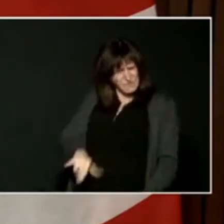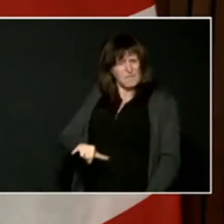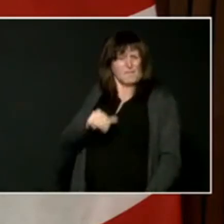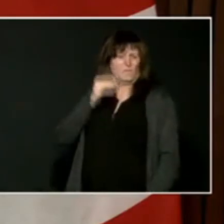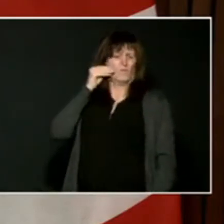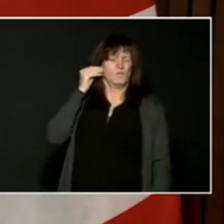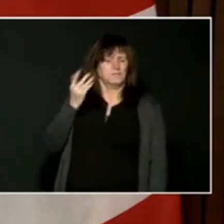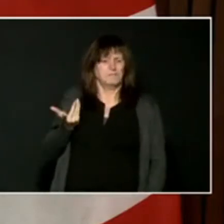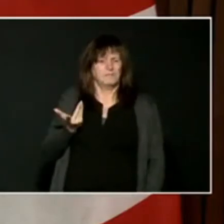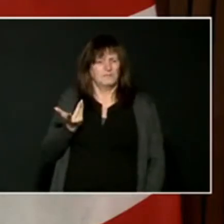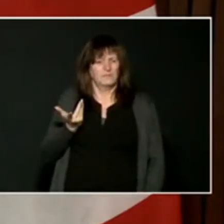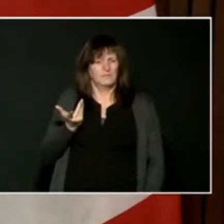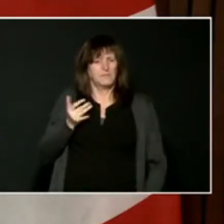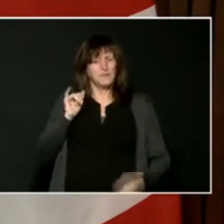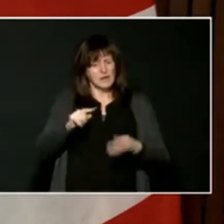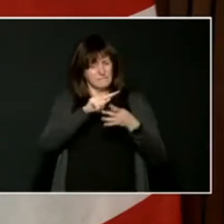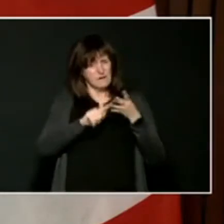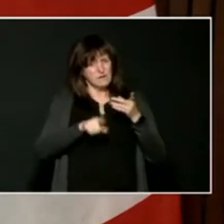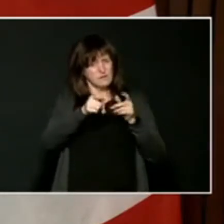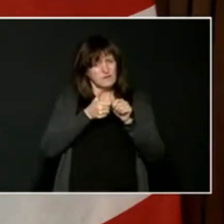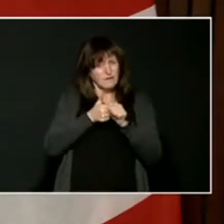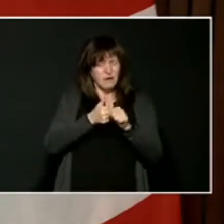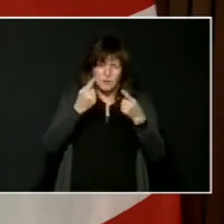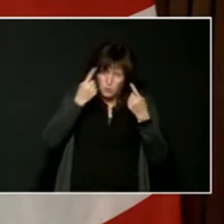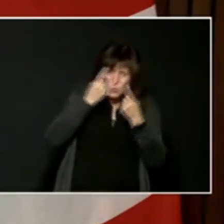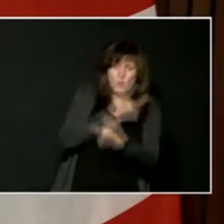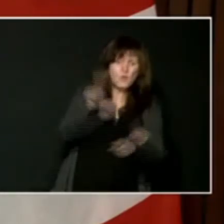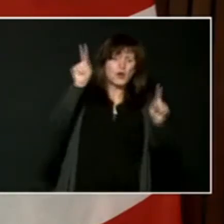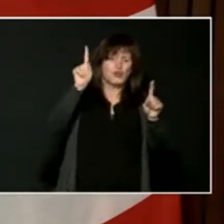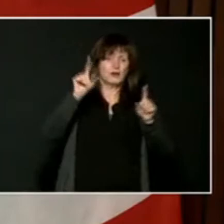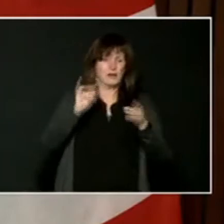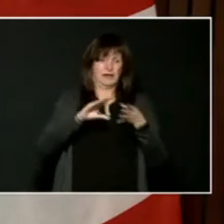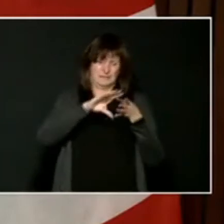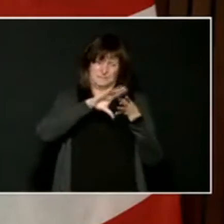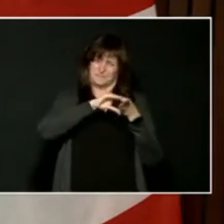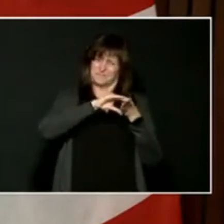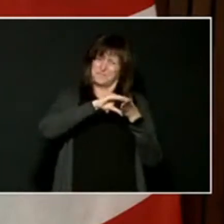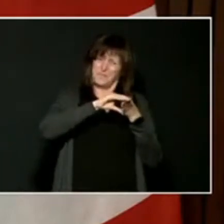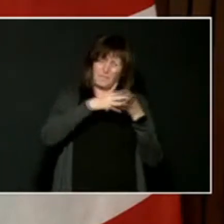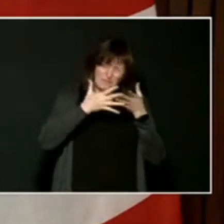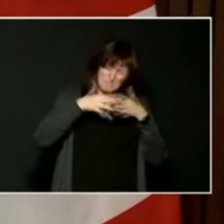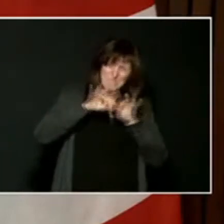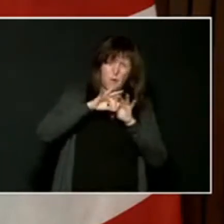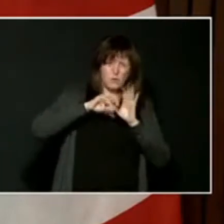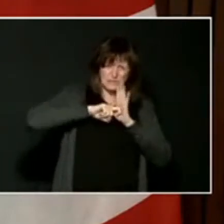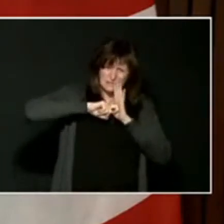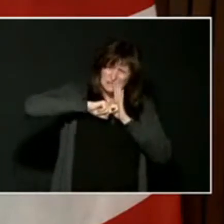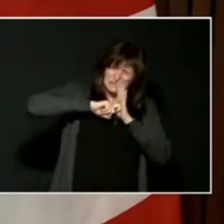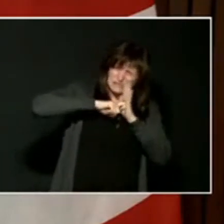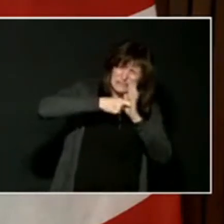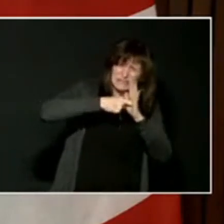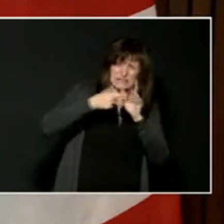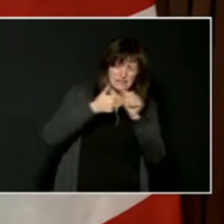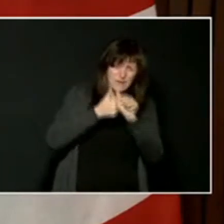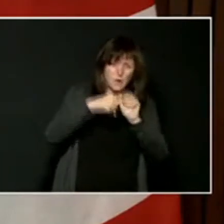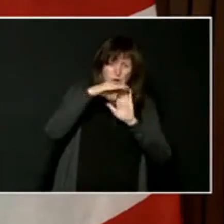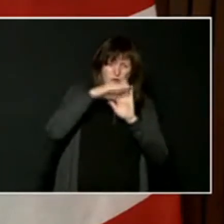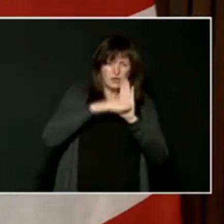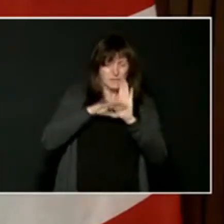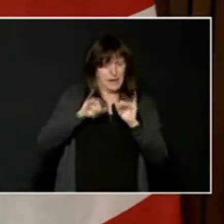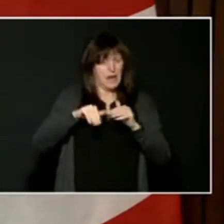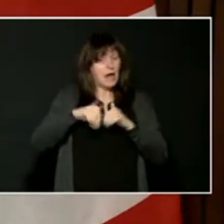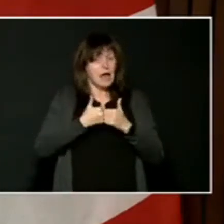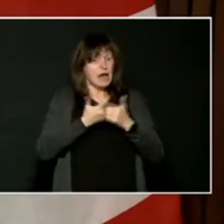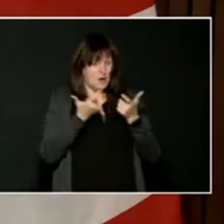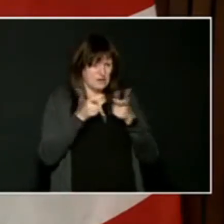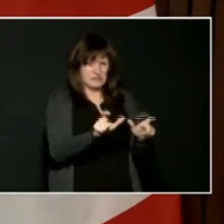follow them. These measures are the key to the control of the pandemic now and the time that we need to vaccinate more Ontarians. We need to emphasize their